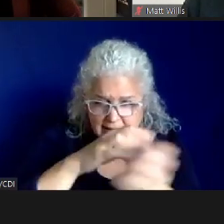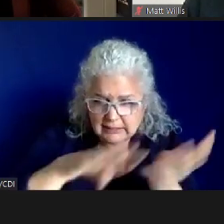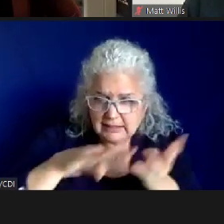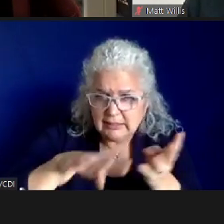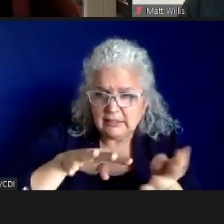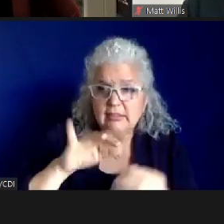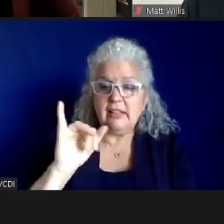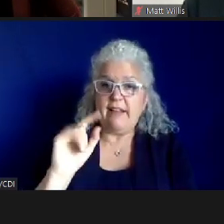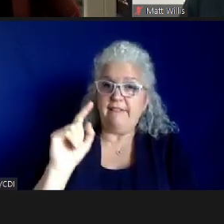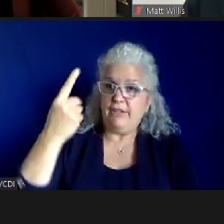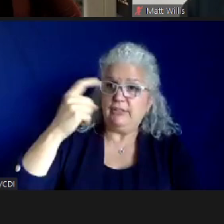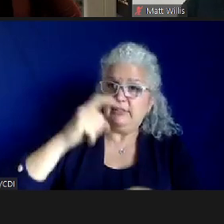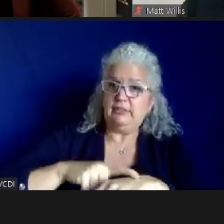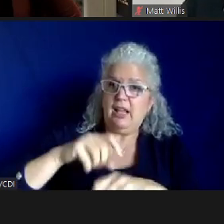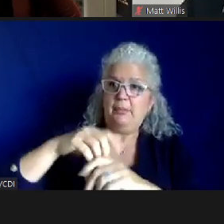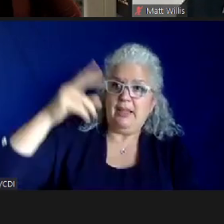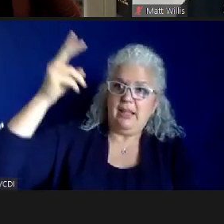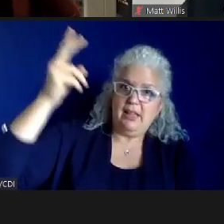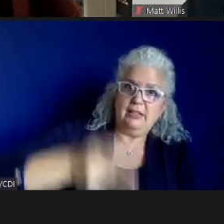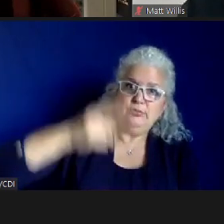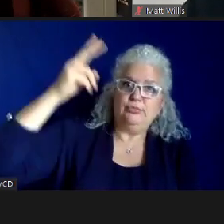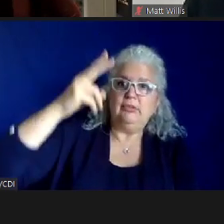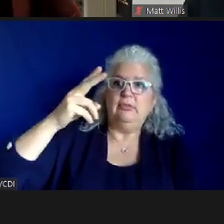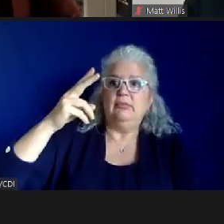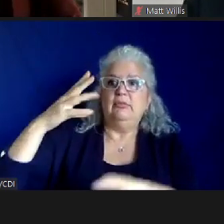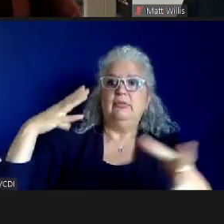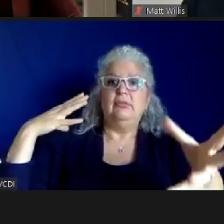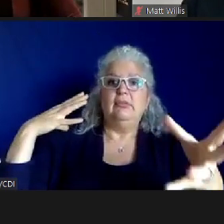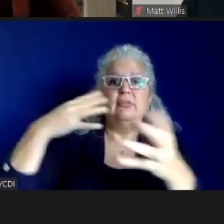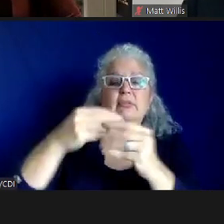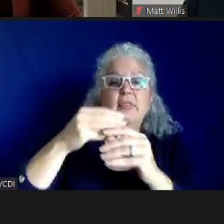all happened within a year. So this is really